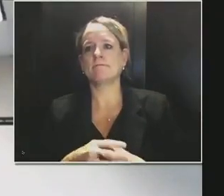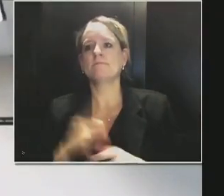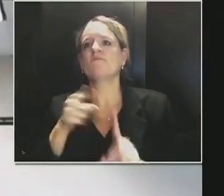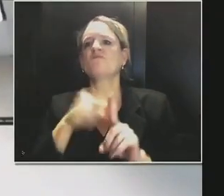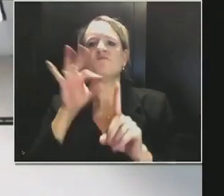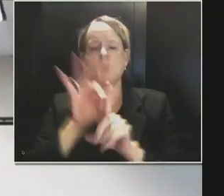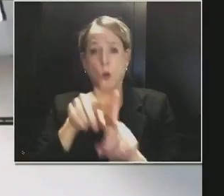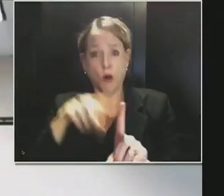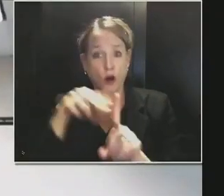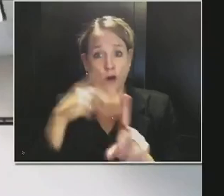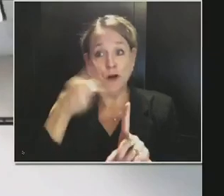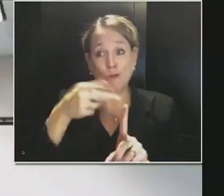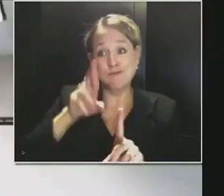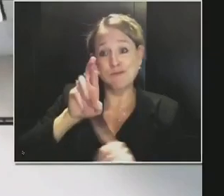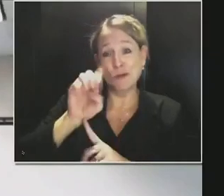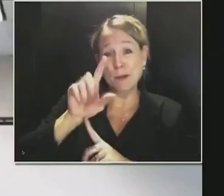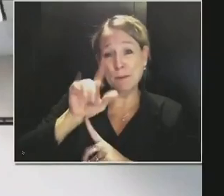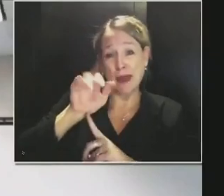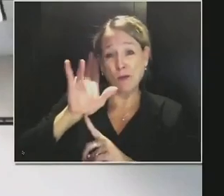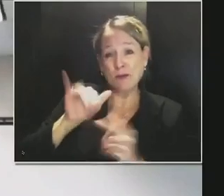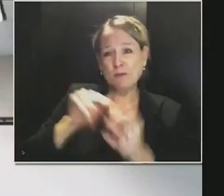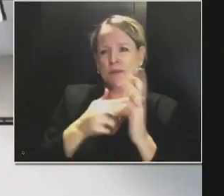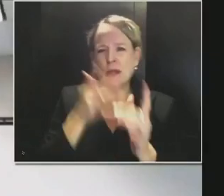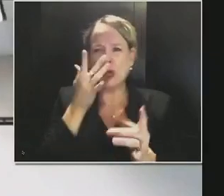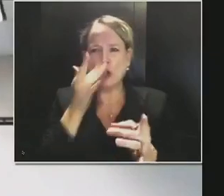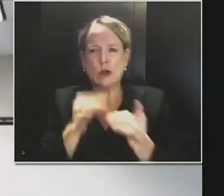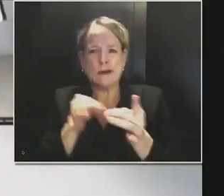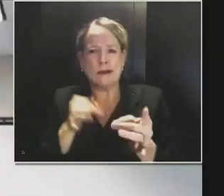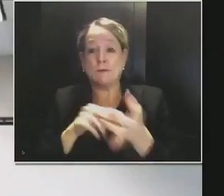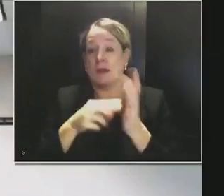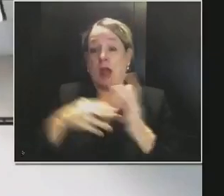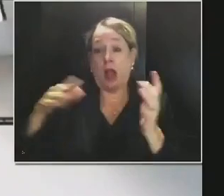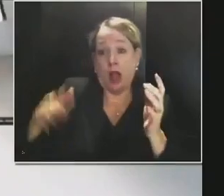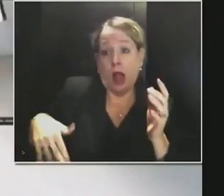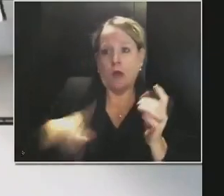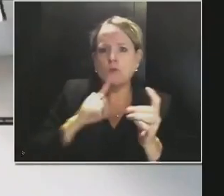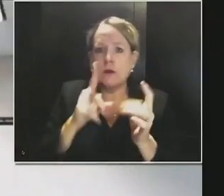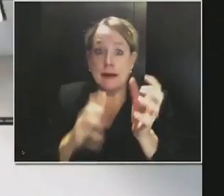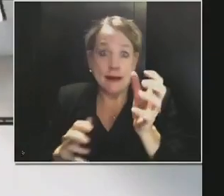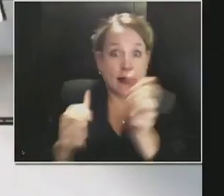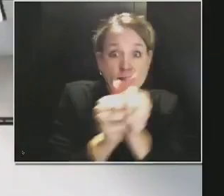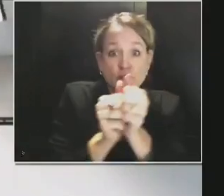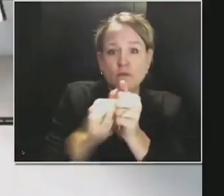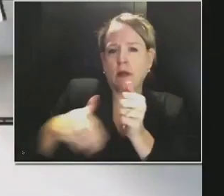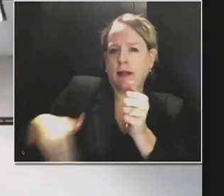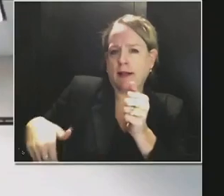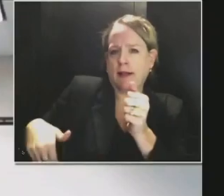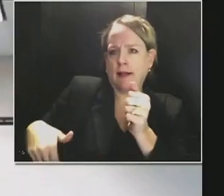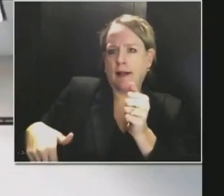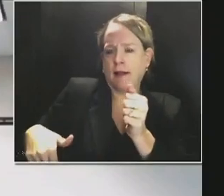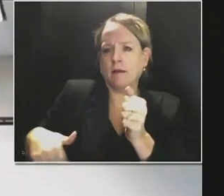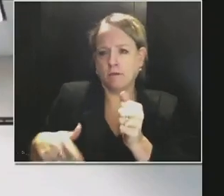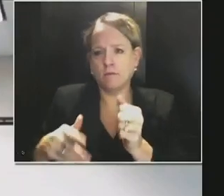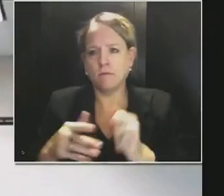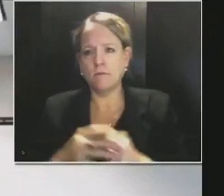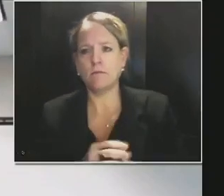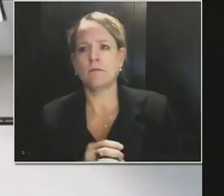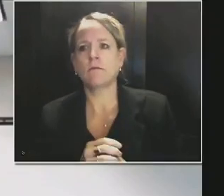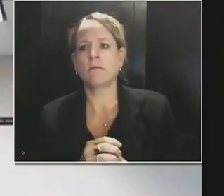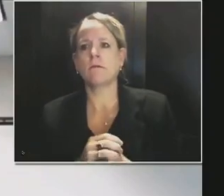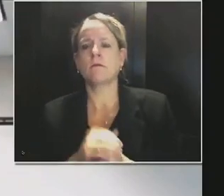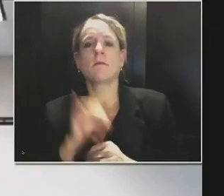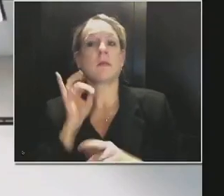will allow you to see all of the data real time based on the result date of the test, and it'll